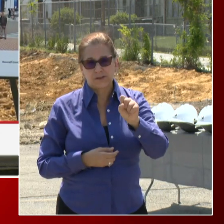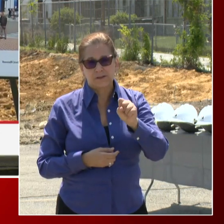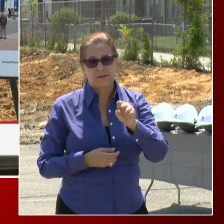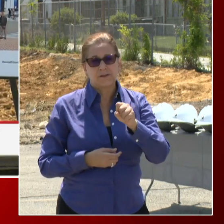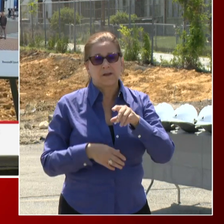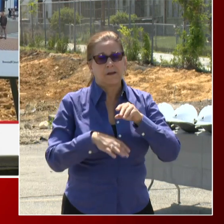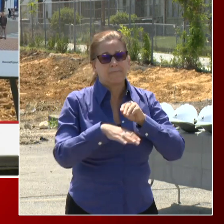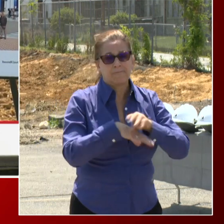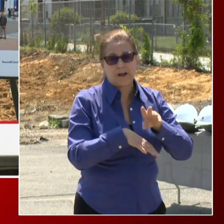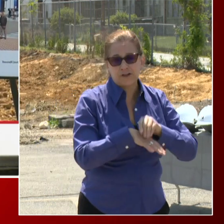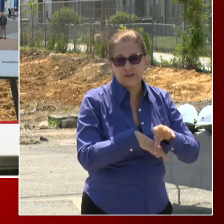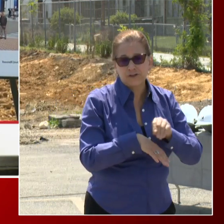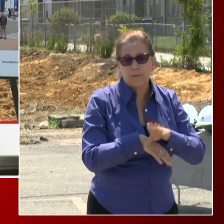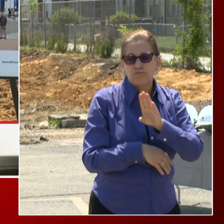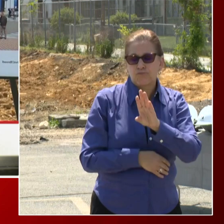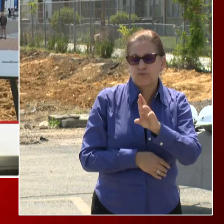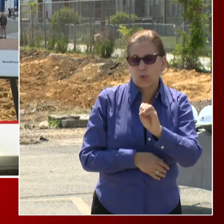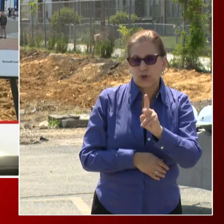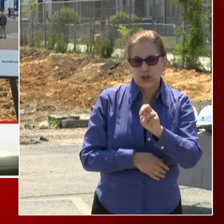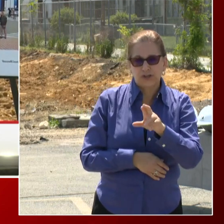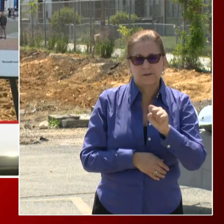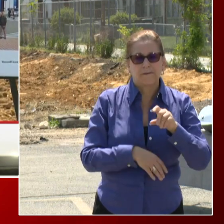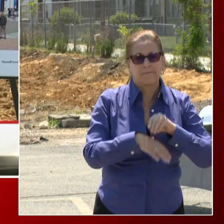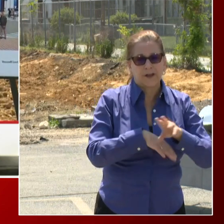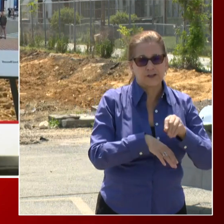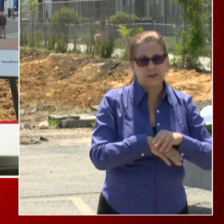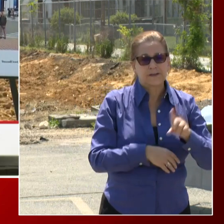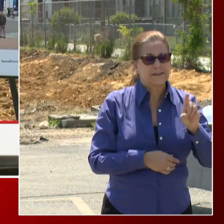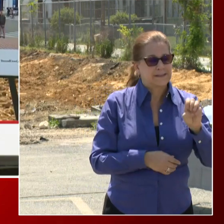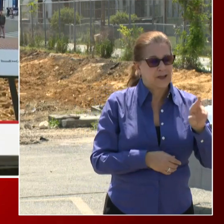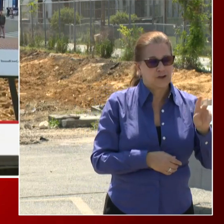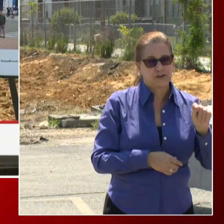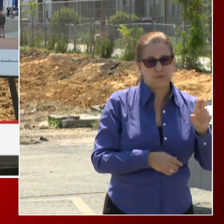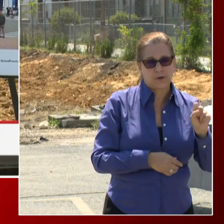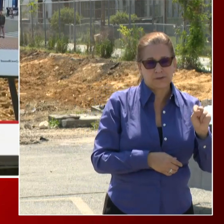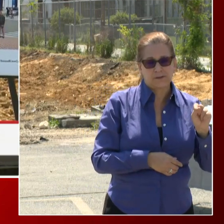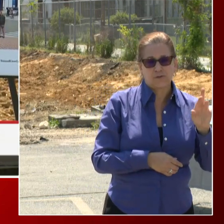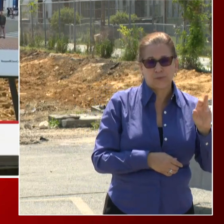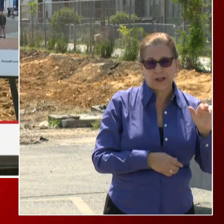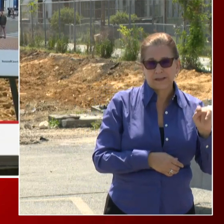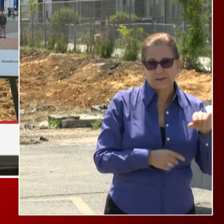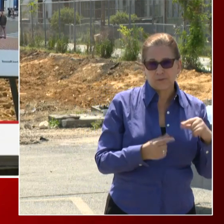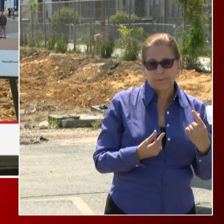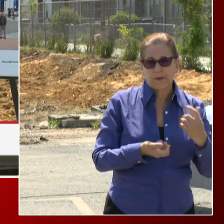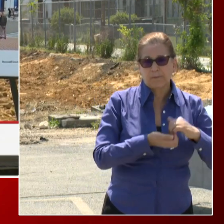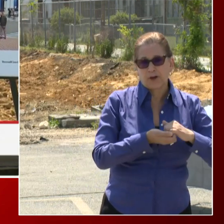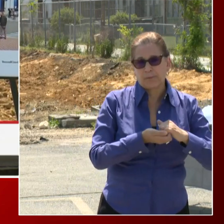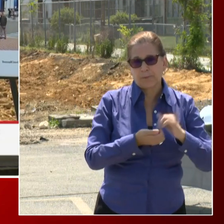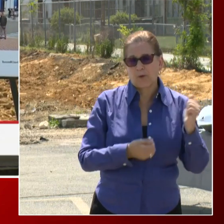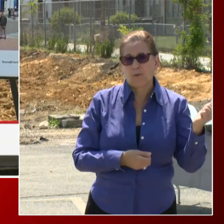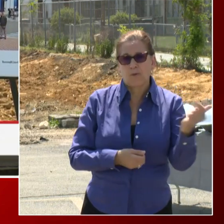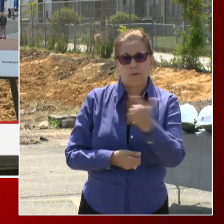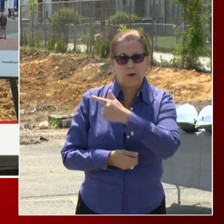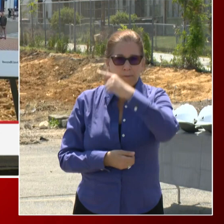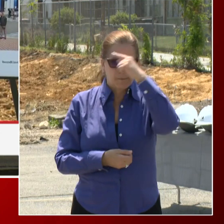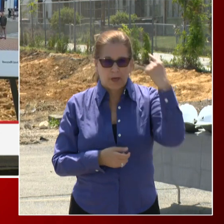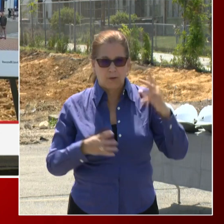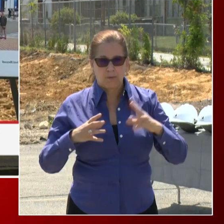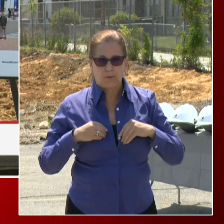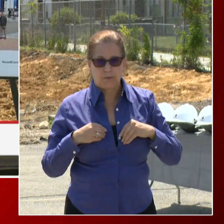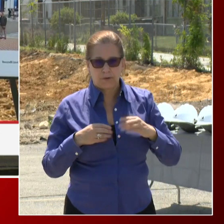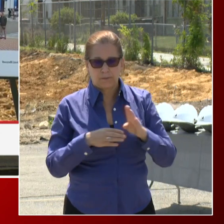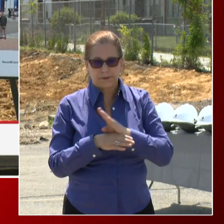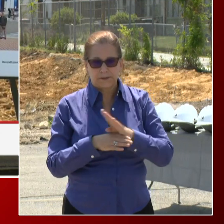Realty team. When the narrative is out there that it's not possible to find quality minority talent in commercial real